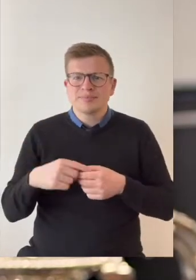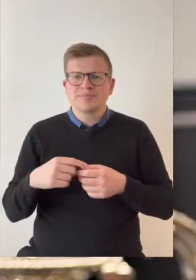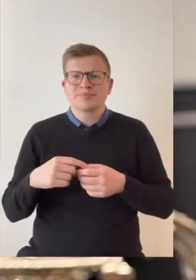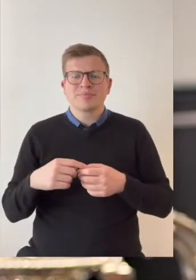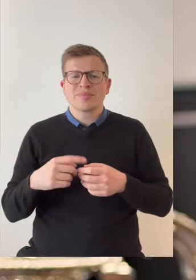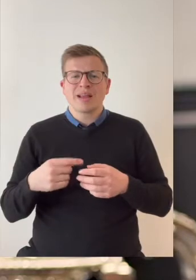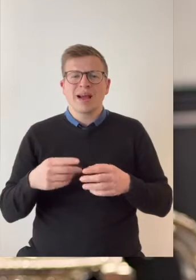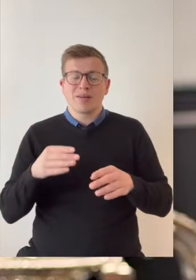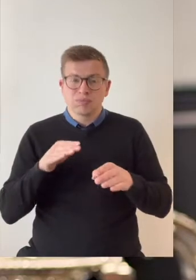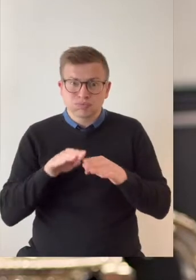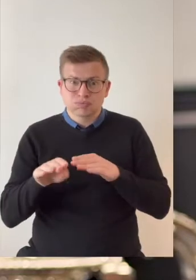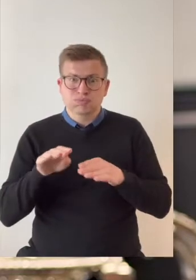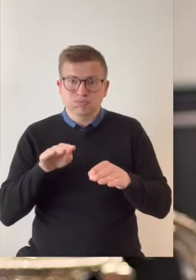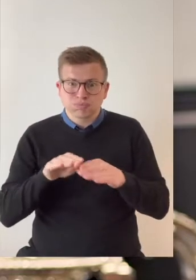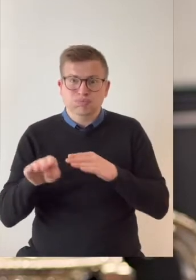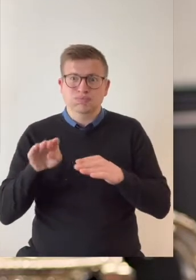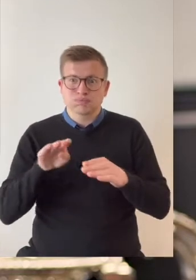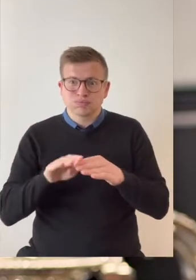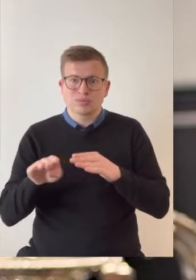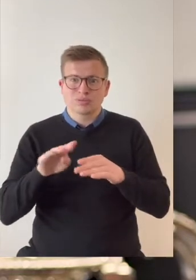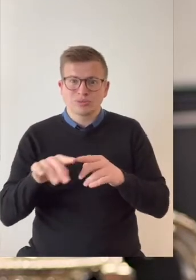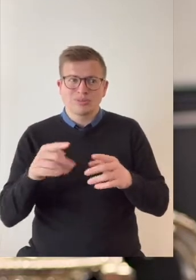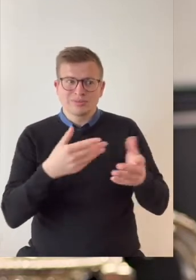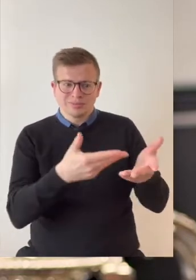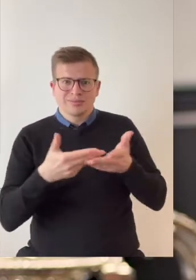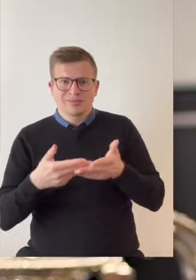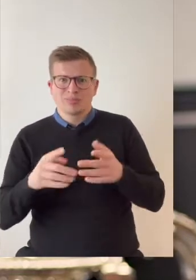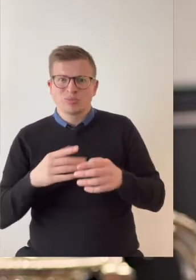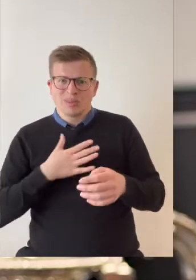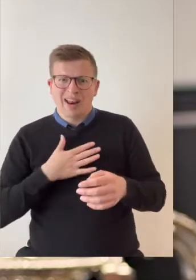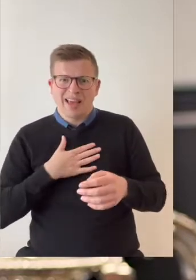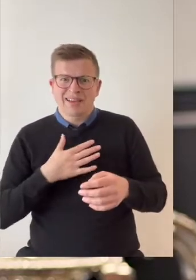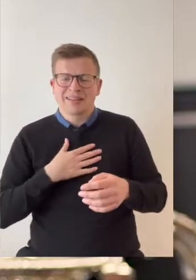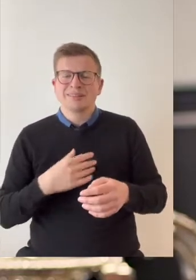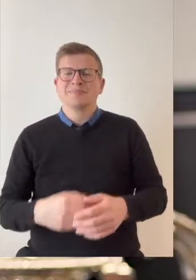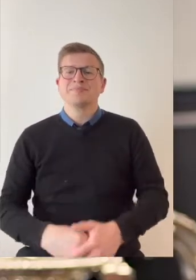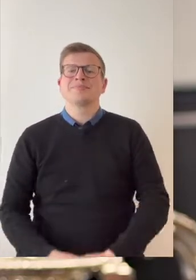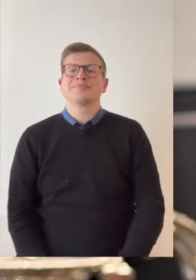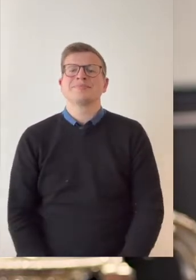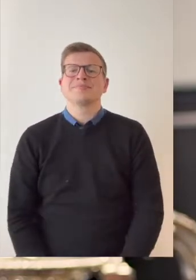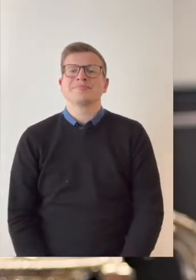I hammered this piece. You know, you get a piece, you like it, and you